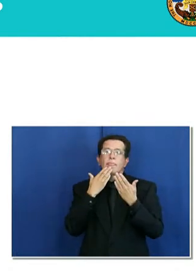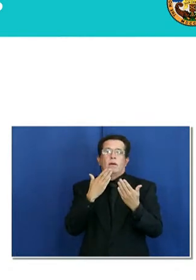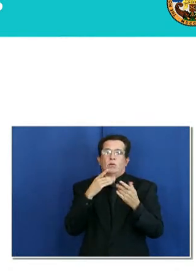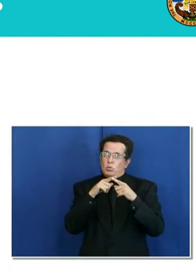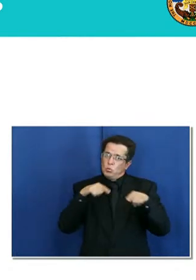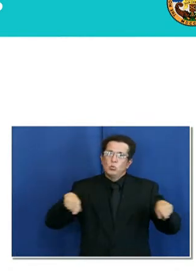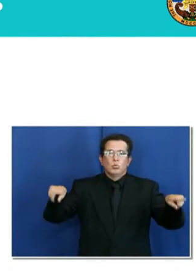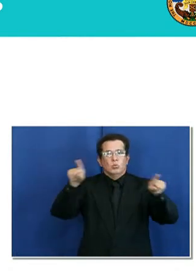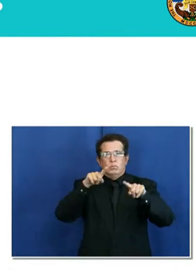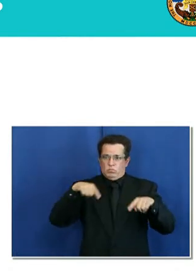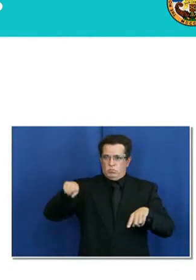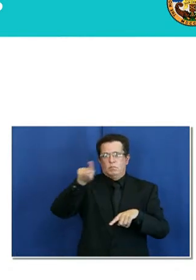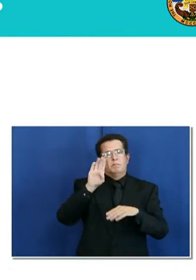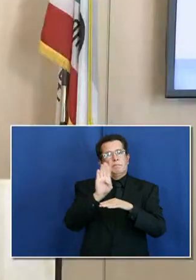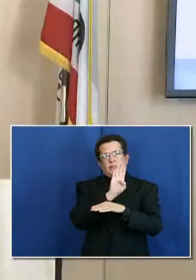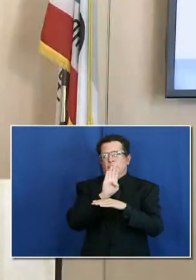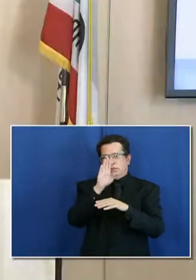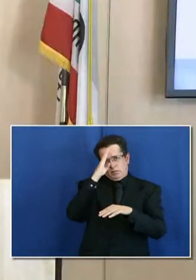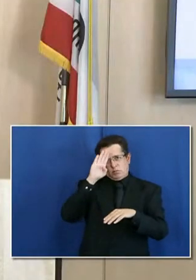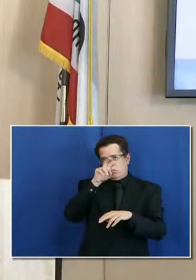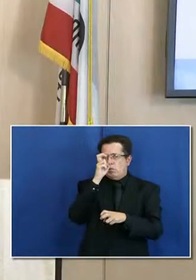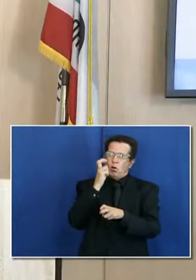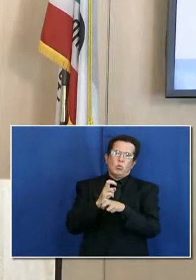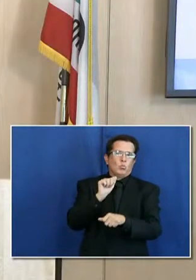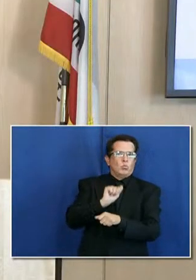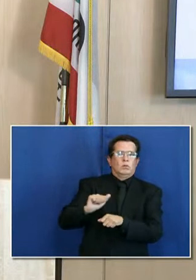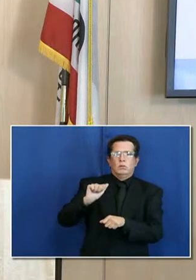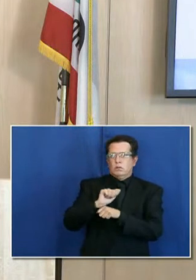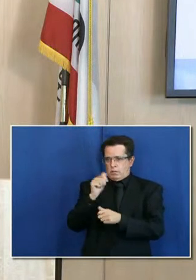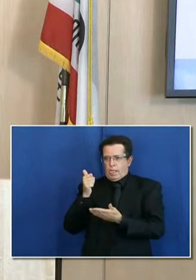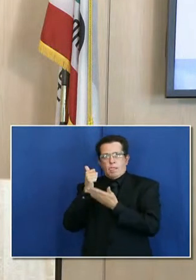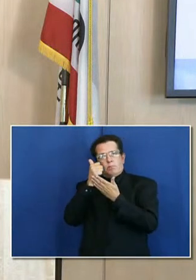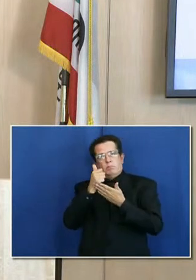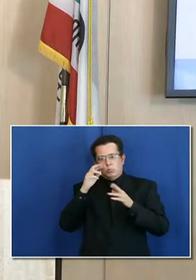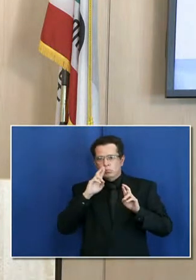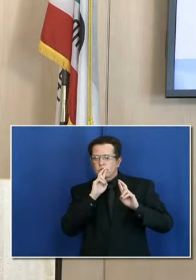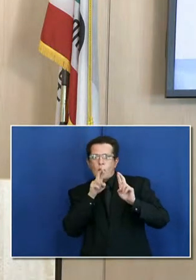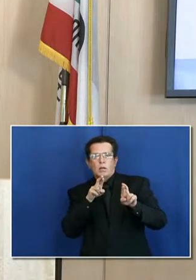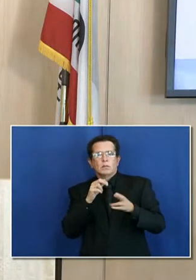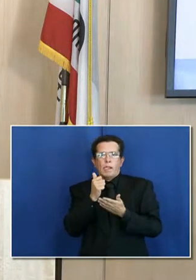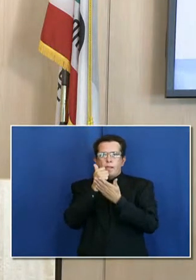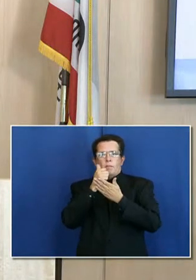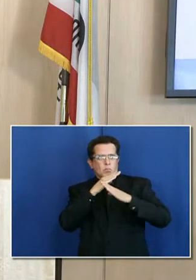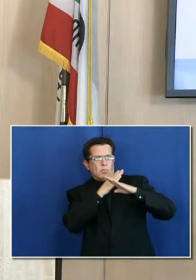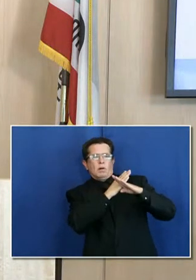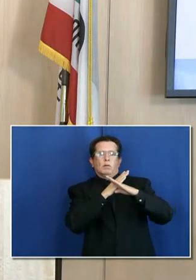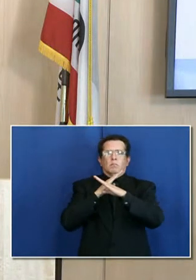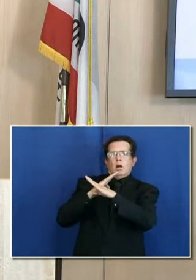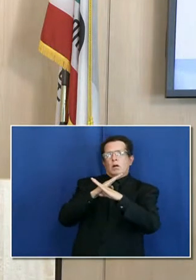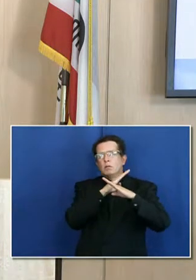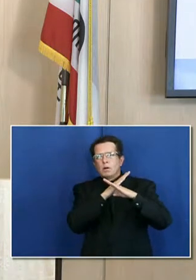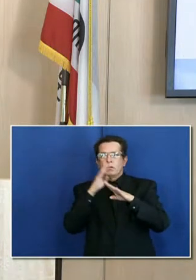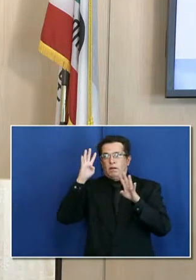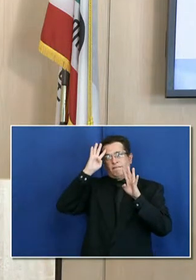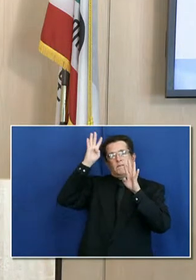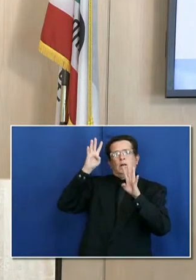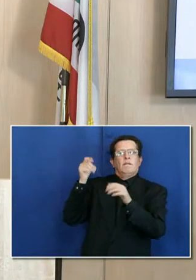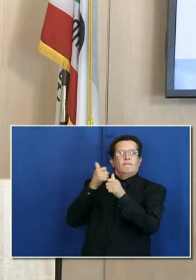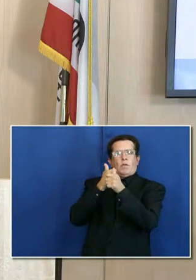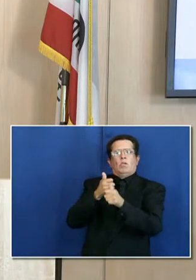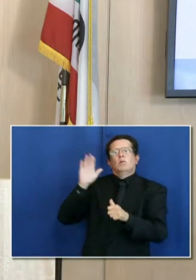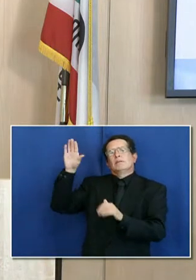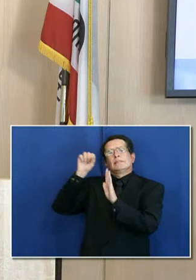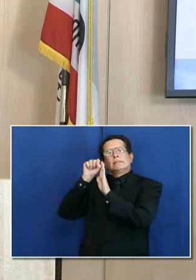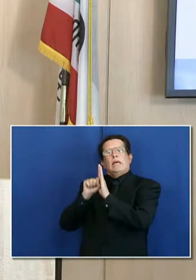kudos to those businesses that have been responsive and innovative to implement the state's